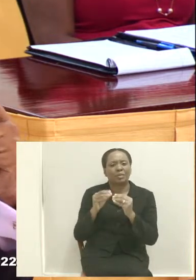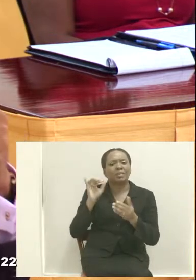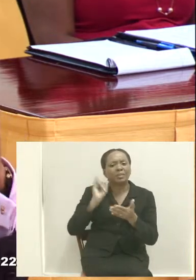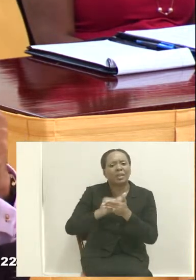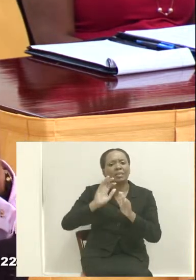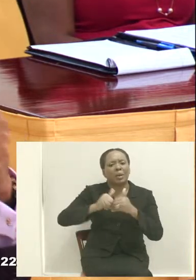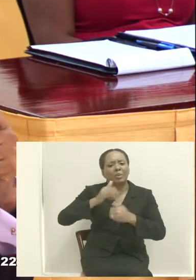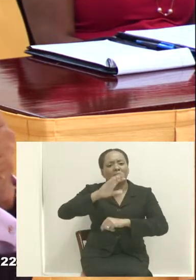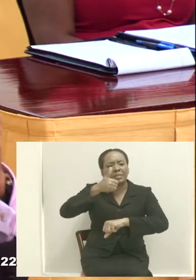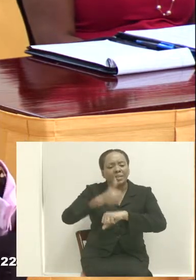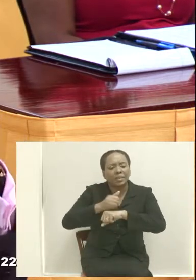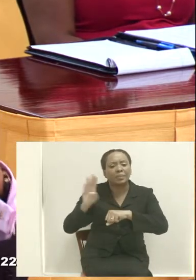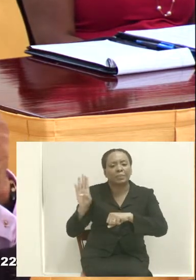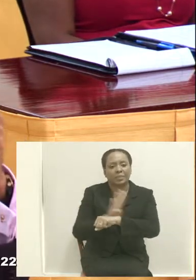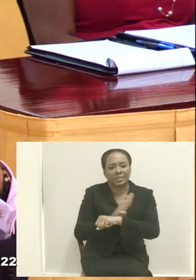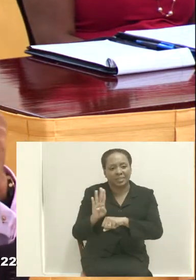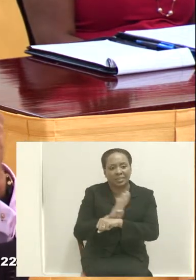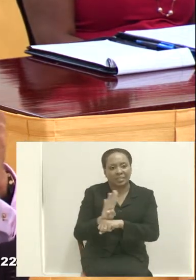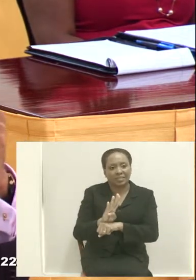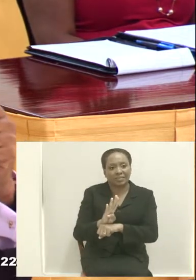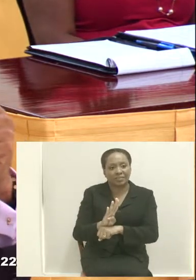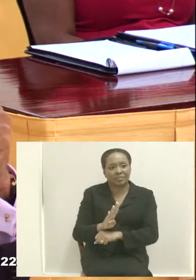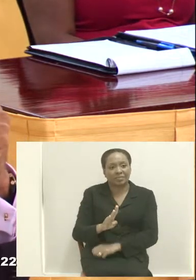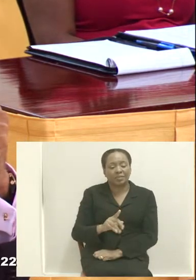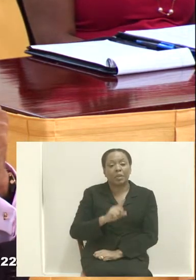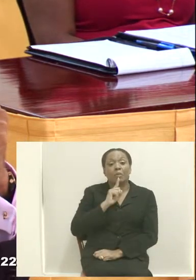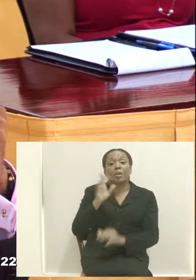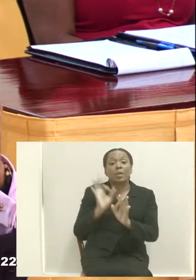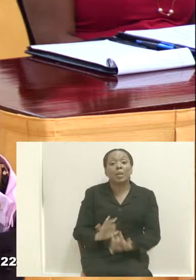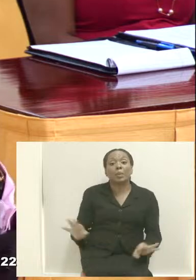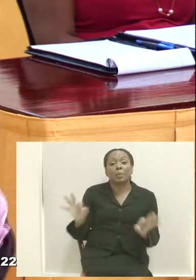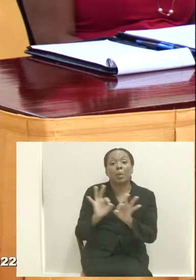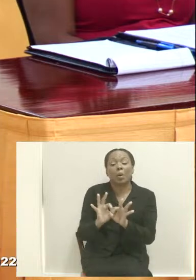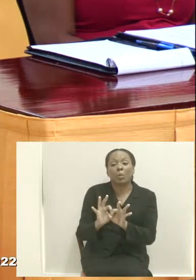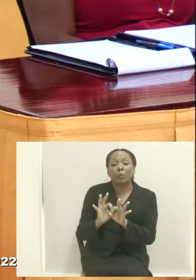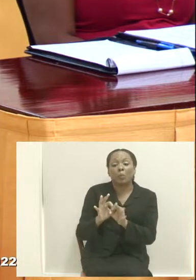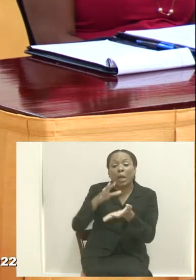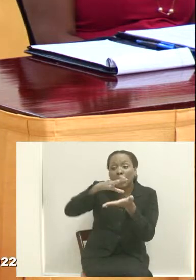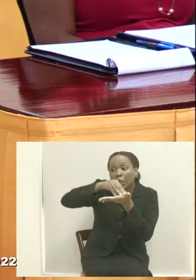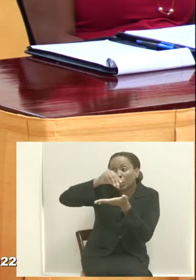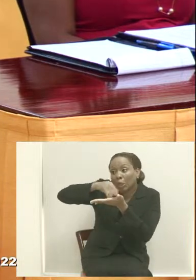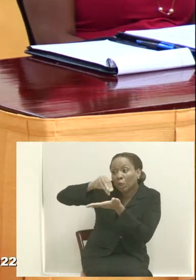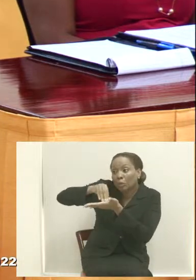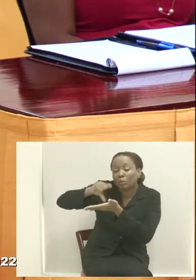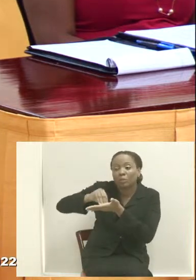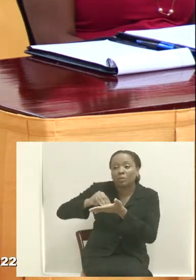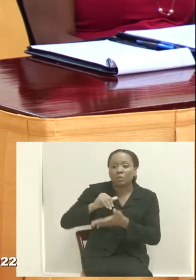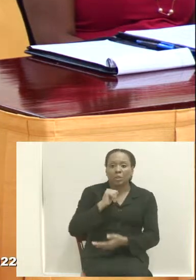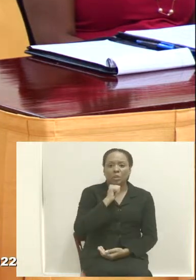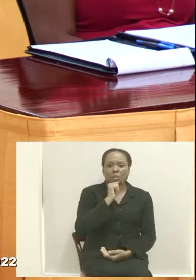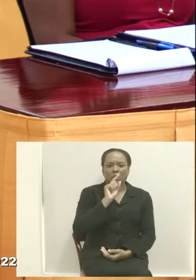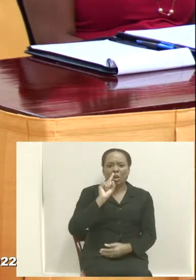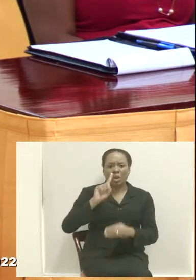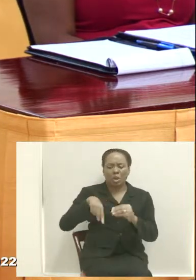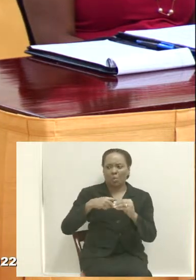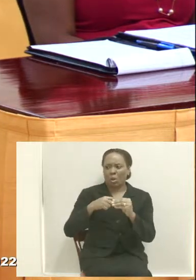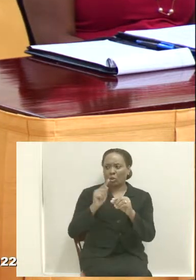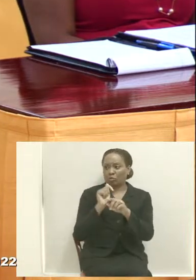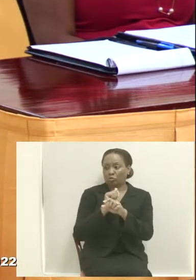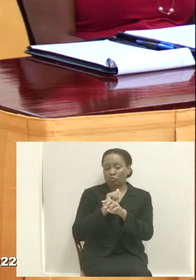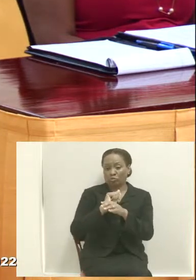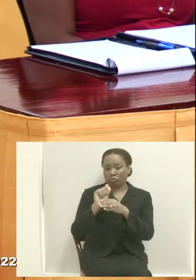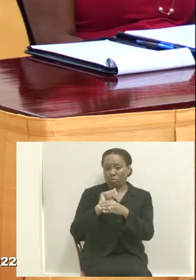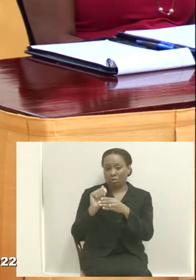financial literacy, is to understand that it isn't just about being trained. Right now, the trust loans, and I'm going to invite